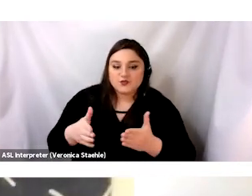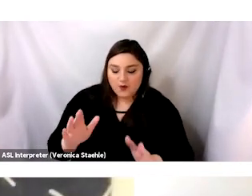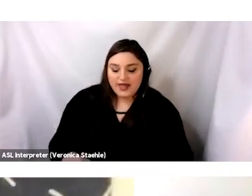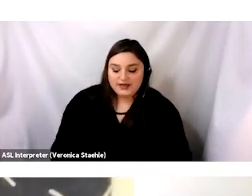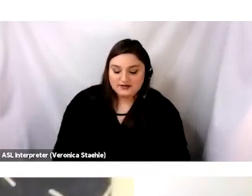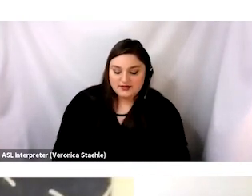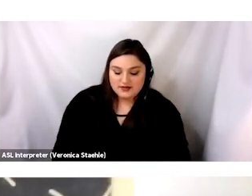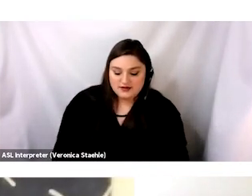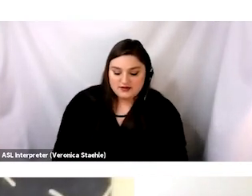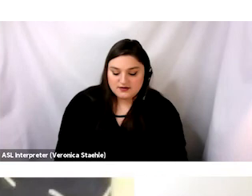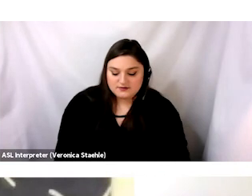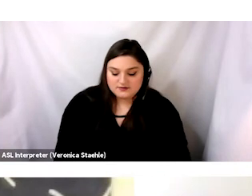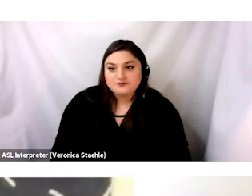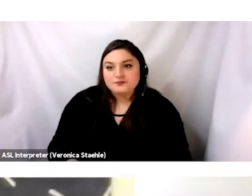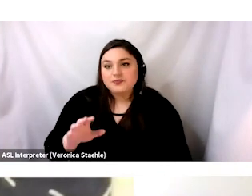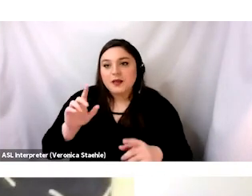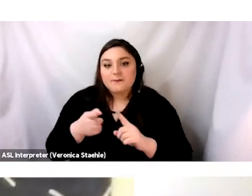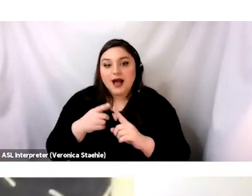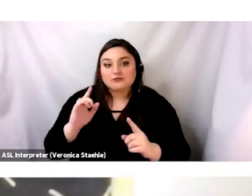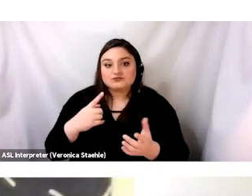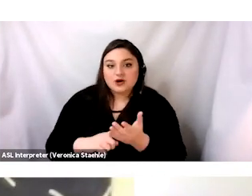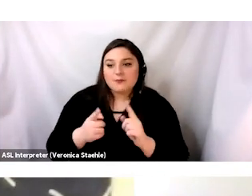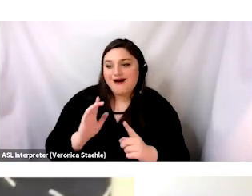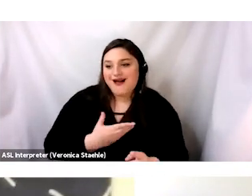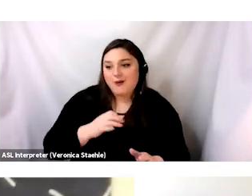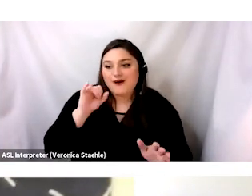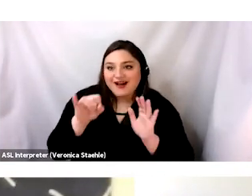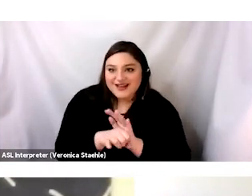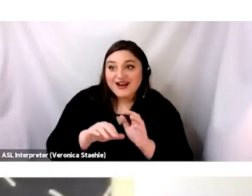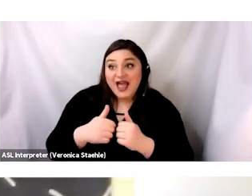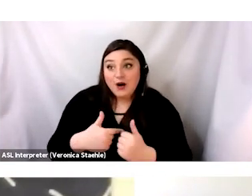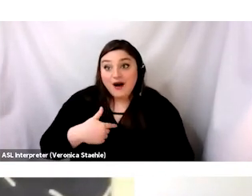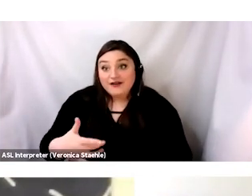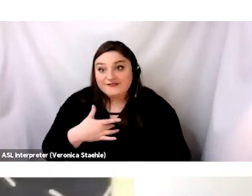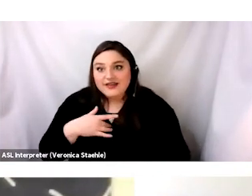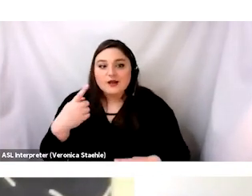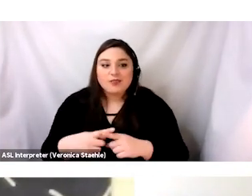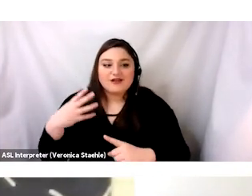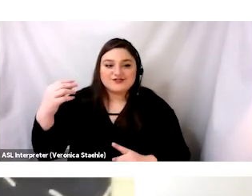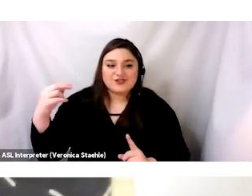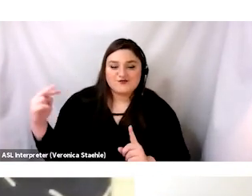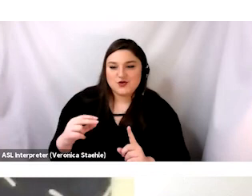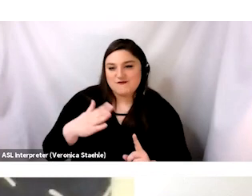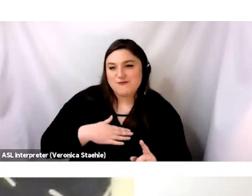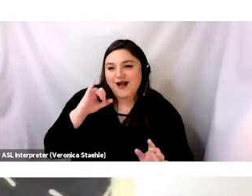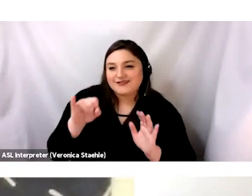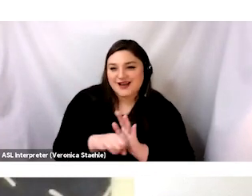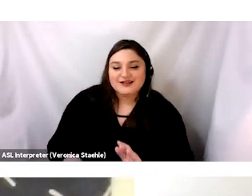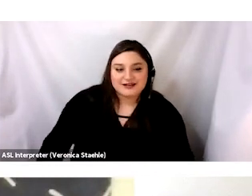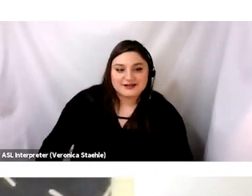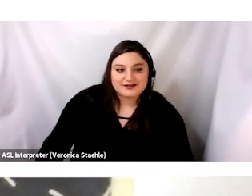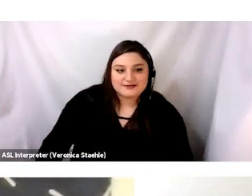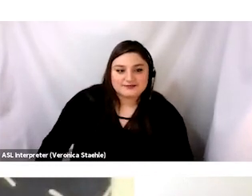parents talk to me about these things by talking about our identity, how I feel, and then the external perception of my identity. And I